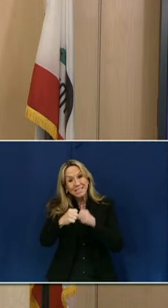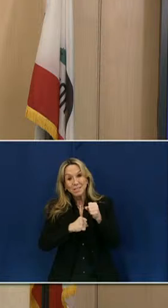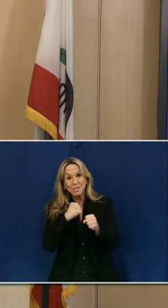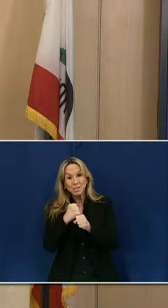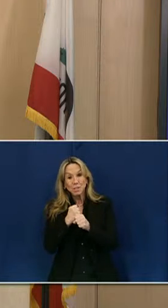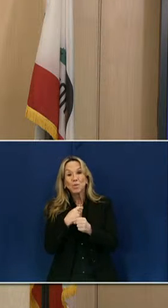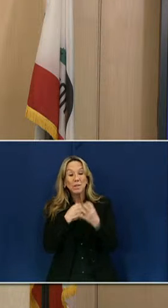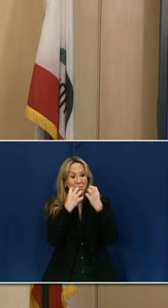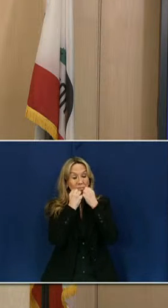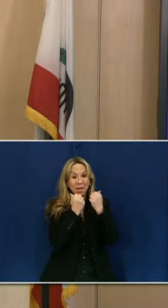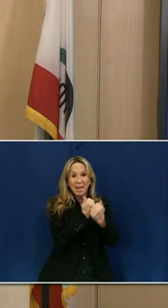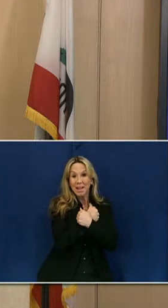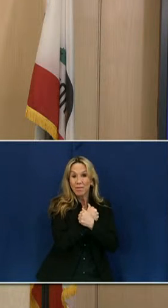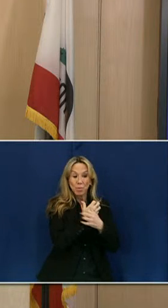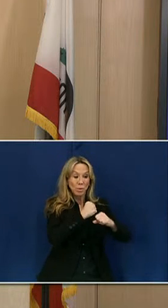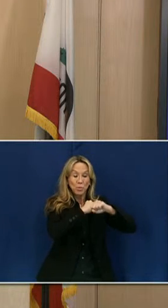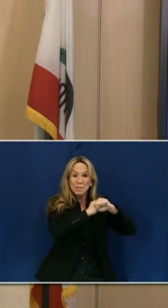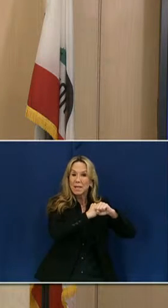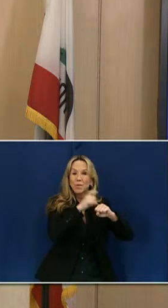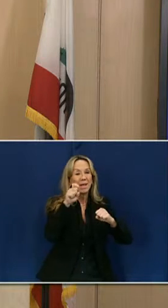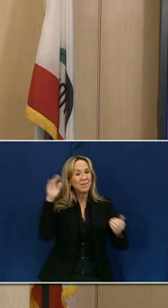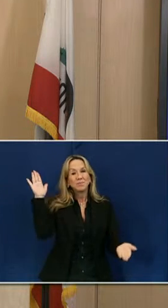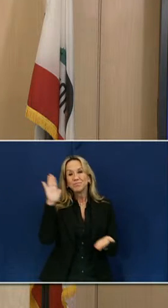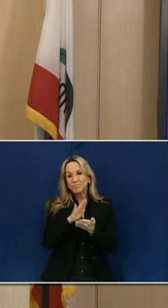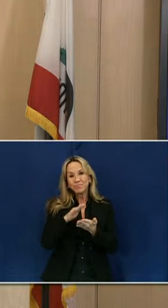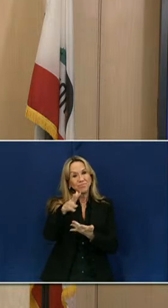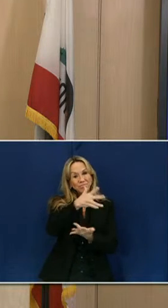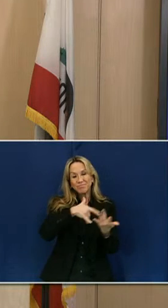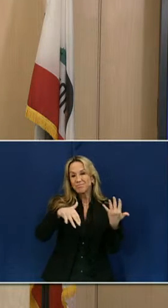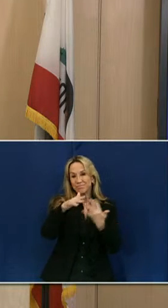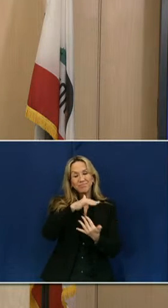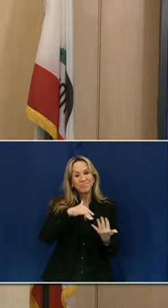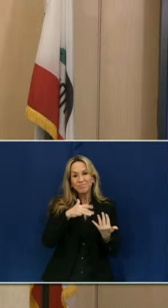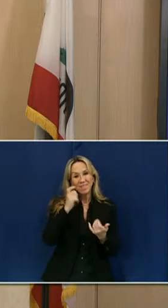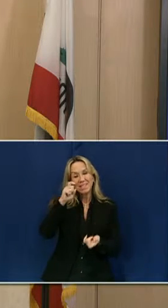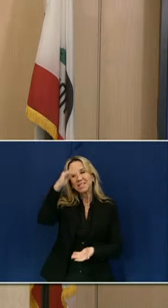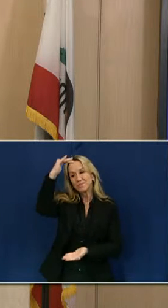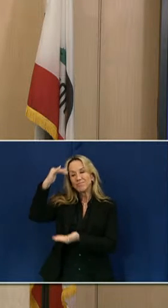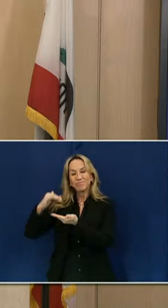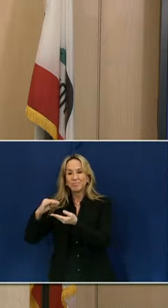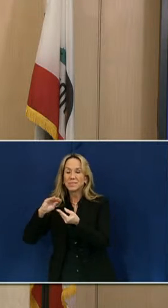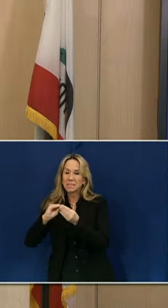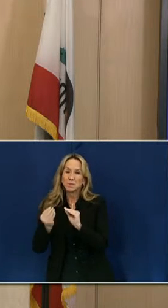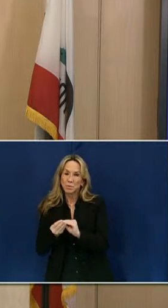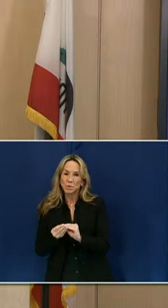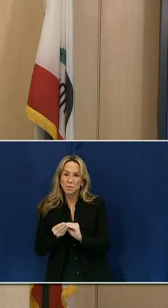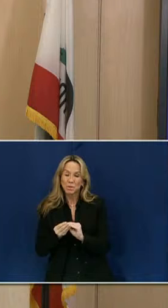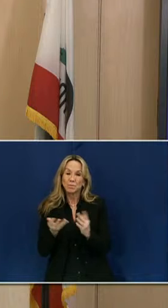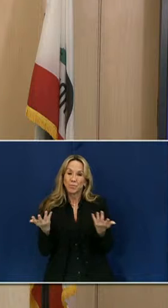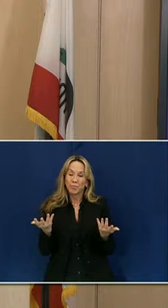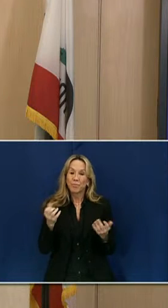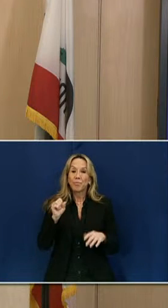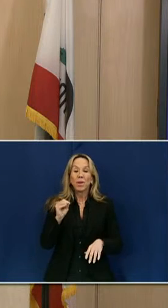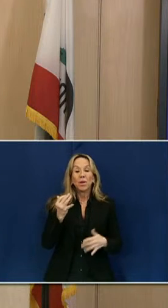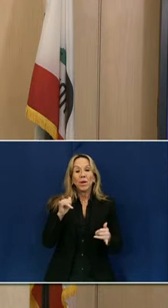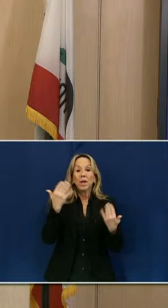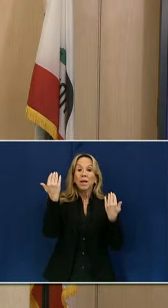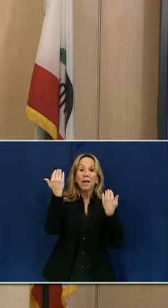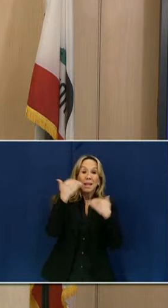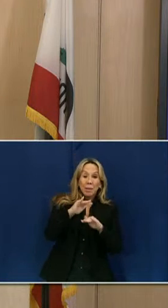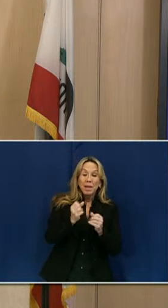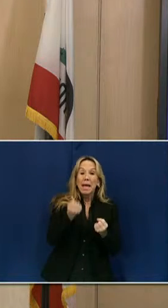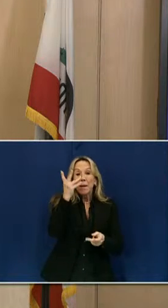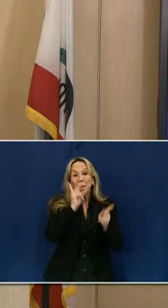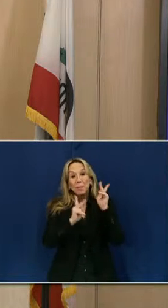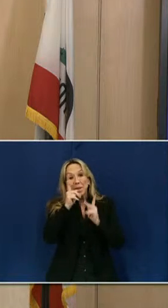them, we've got to limit those interactions. We've got to change the trajectory of where we are. And by limiting the amount of